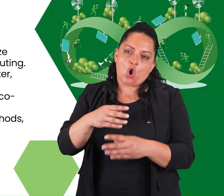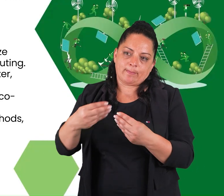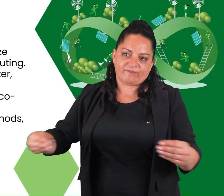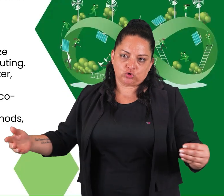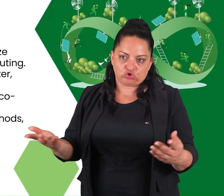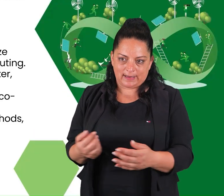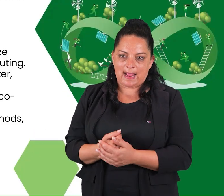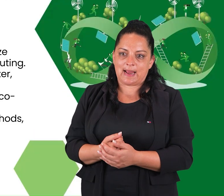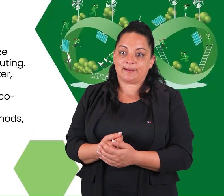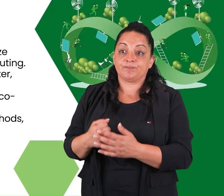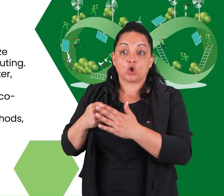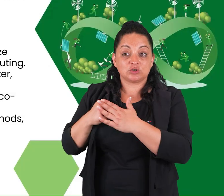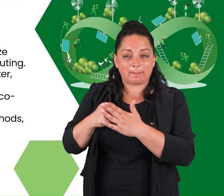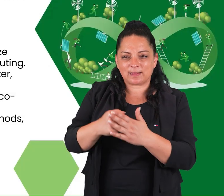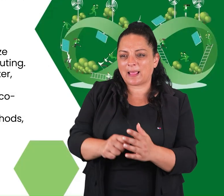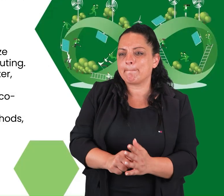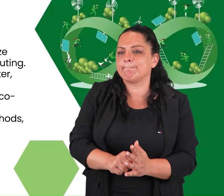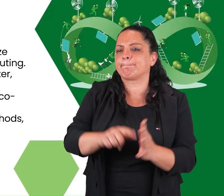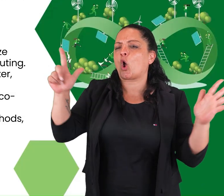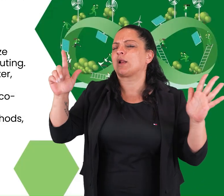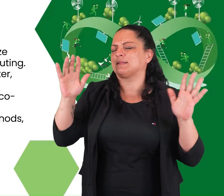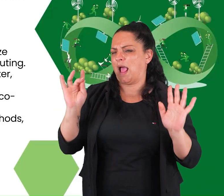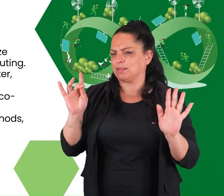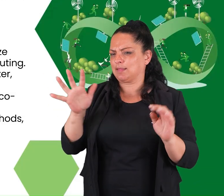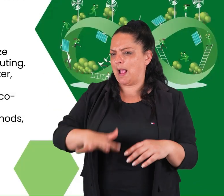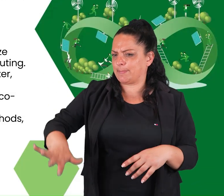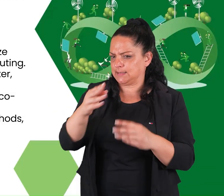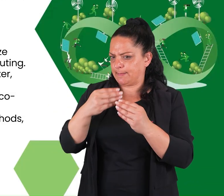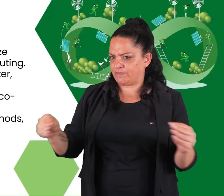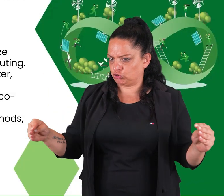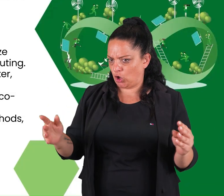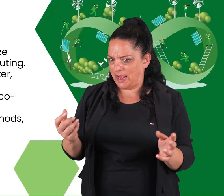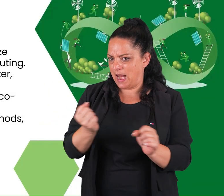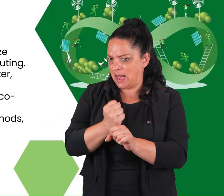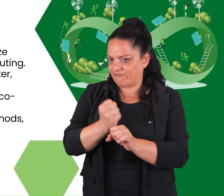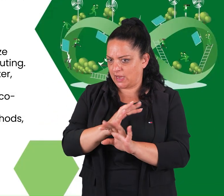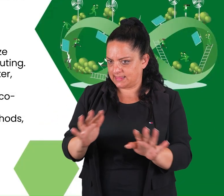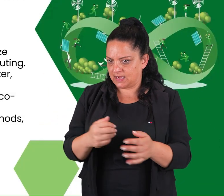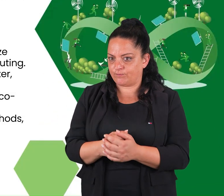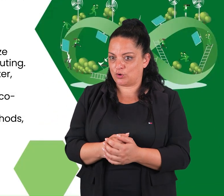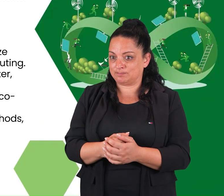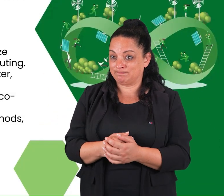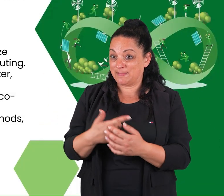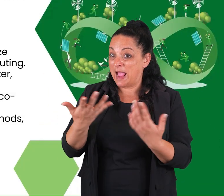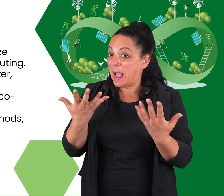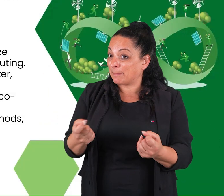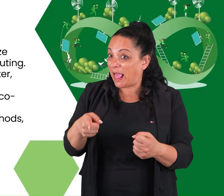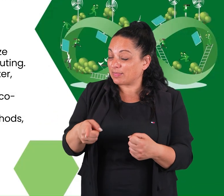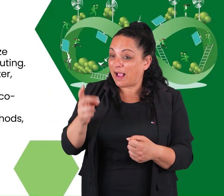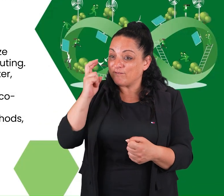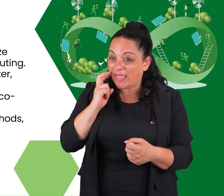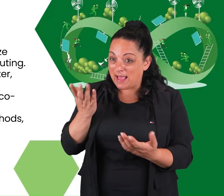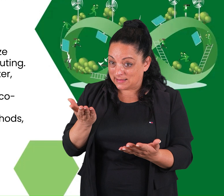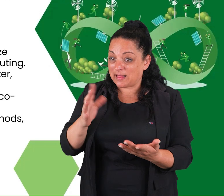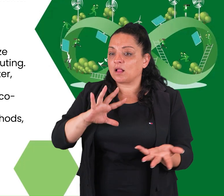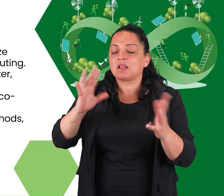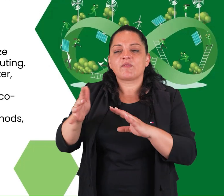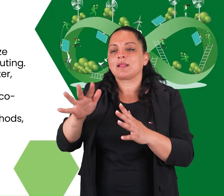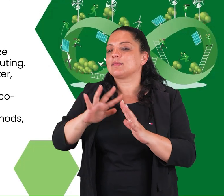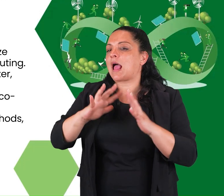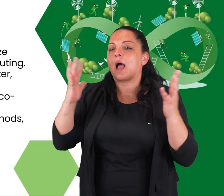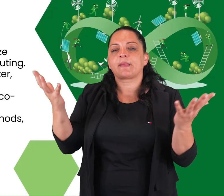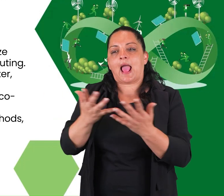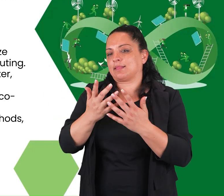scenarios. Sustainability is relevant in many vocational and professional contexts. Applying green practices that works